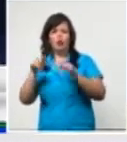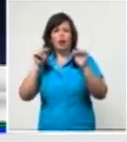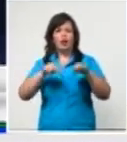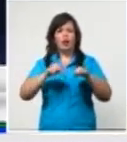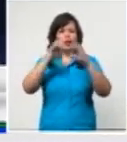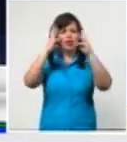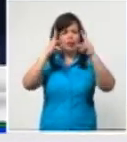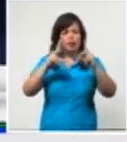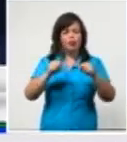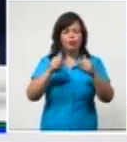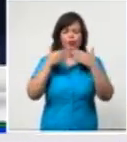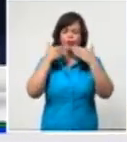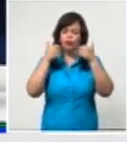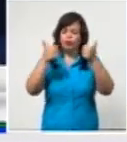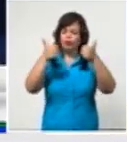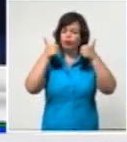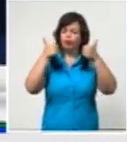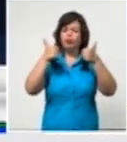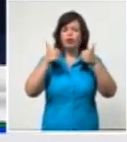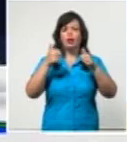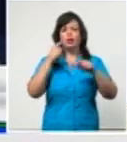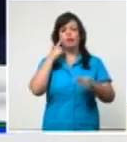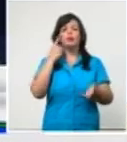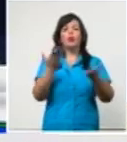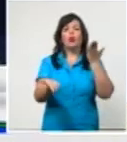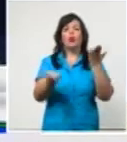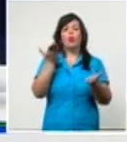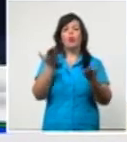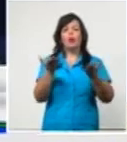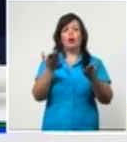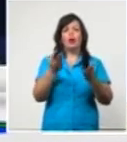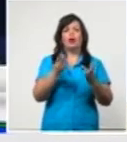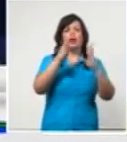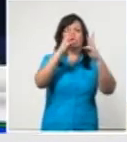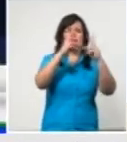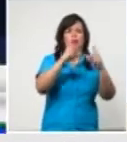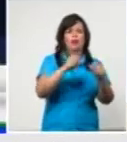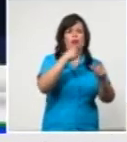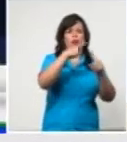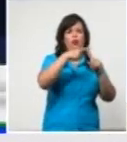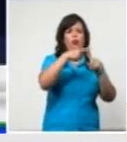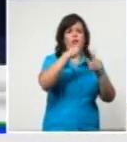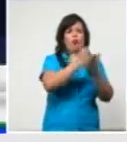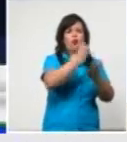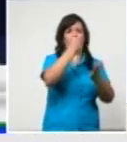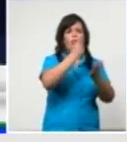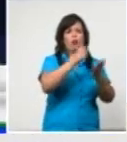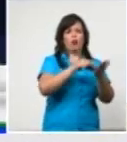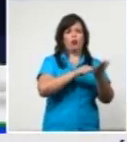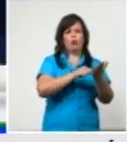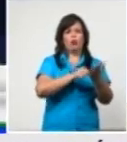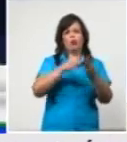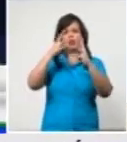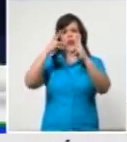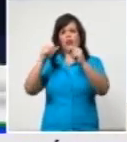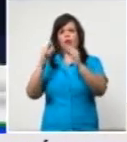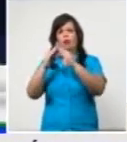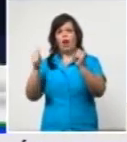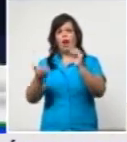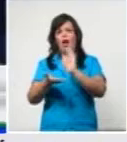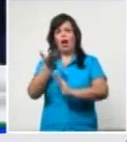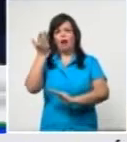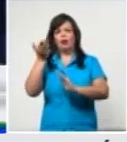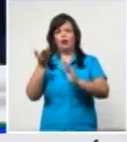the discharges are double the number of confirmed cases. And yesterday we didn't mention that, but yesterday there were